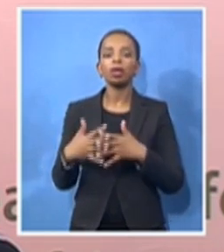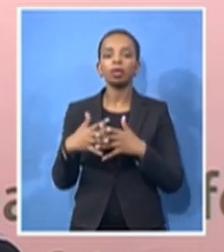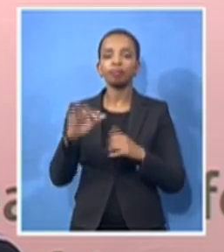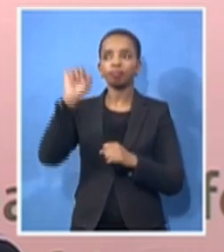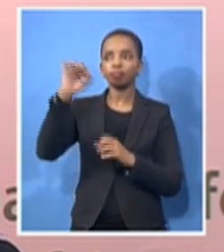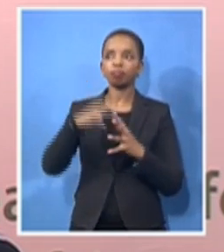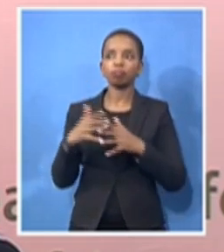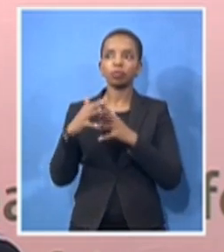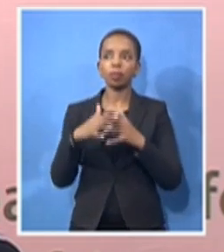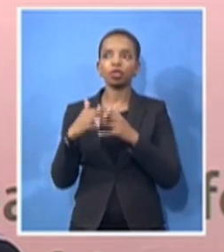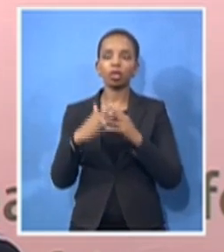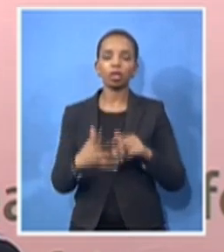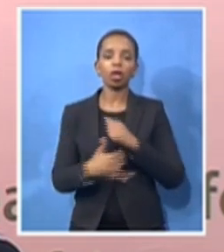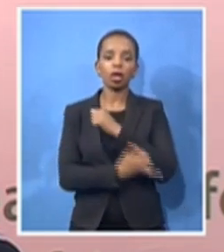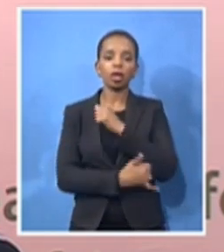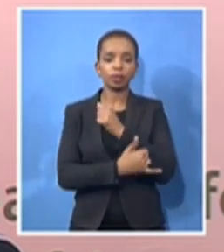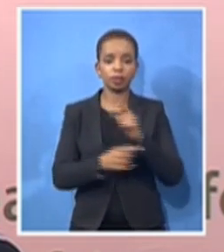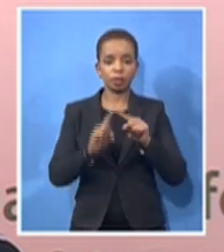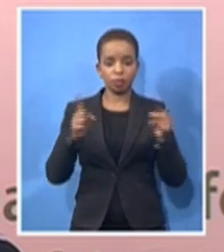Ambassador Lana Marx,